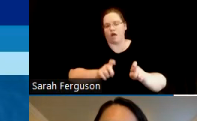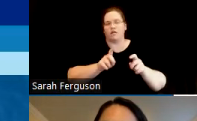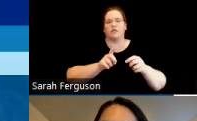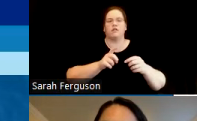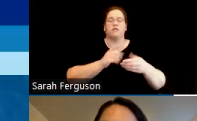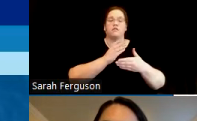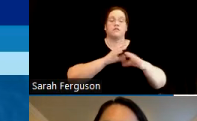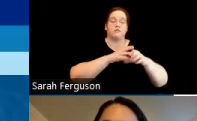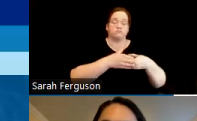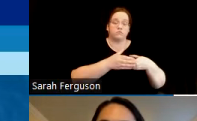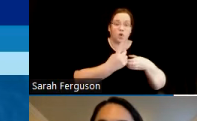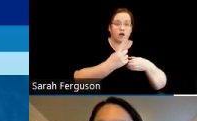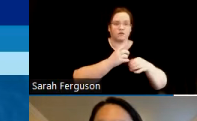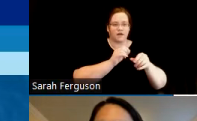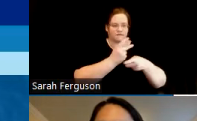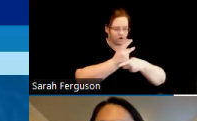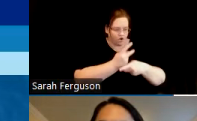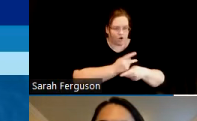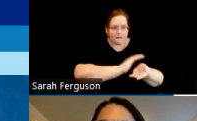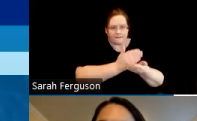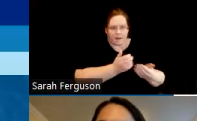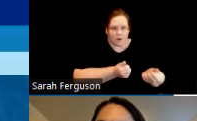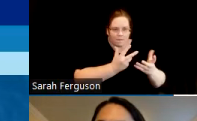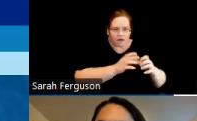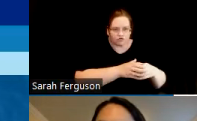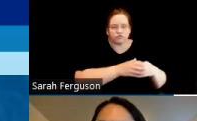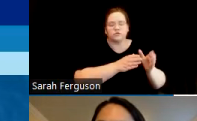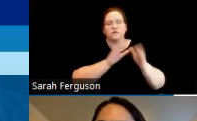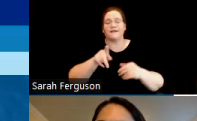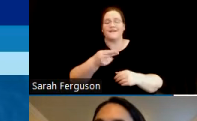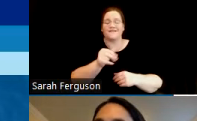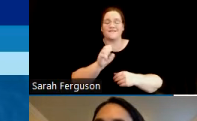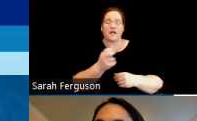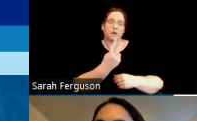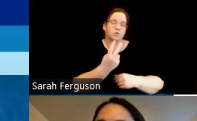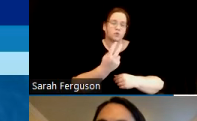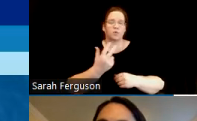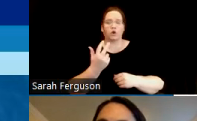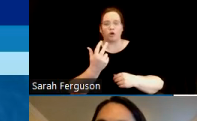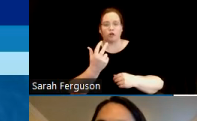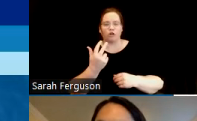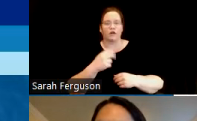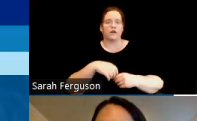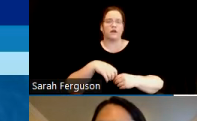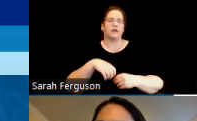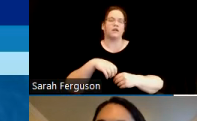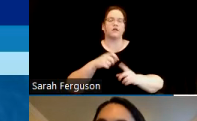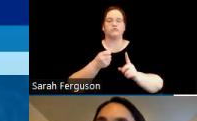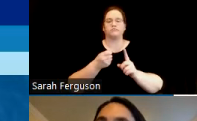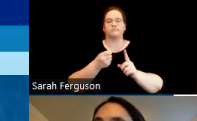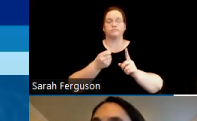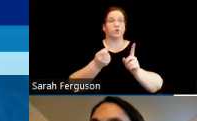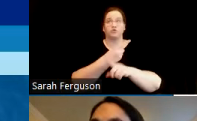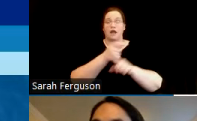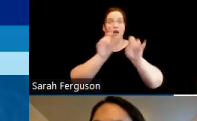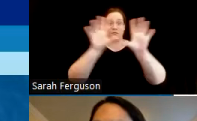where they find the dose, and then a phase 2-3 where they have randomized people in a 2-to-1 randomization. So